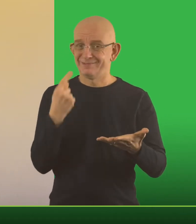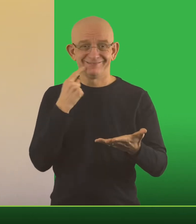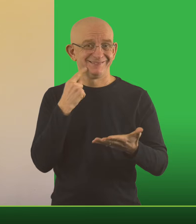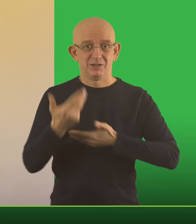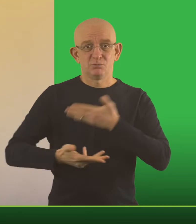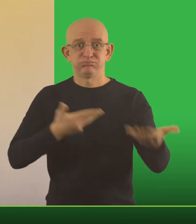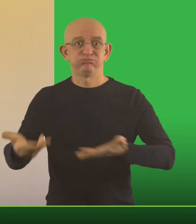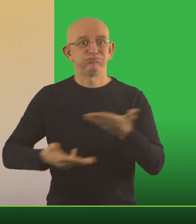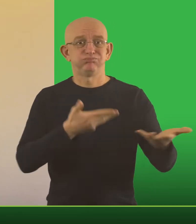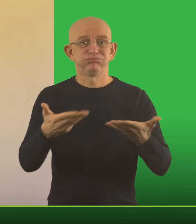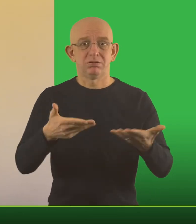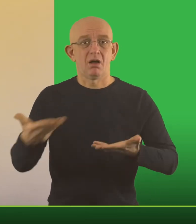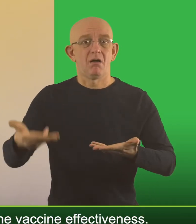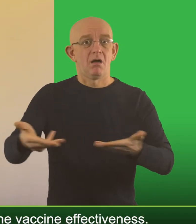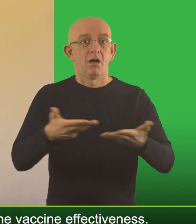wide.